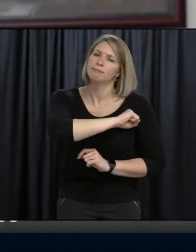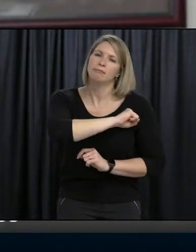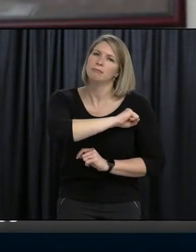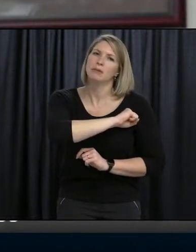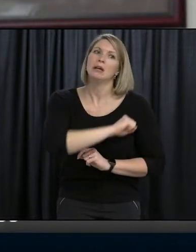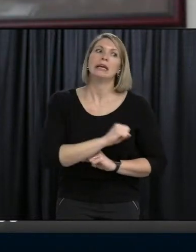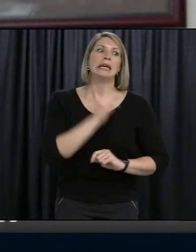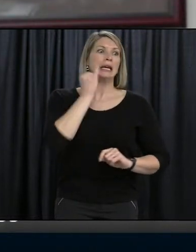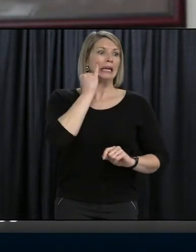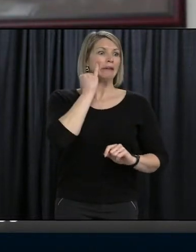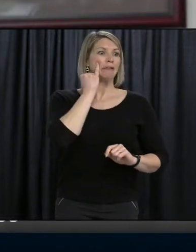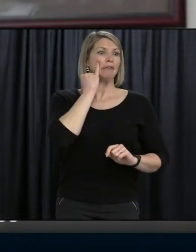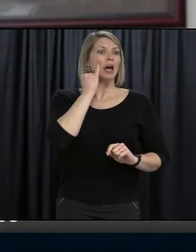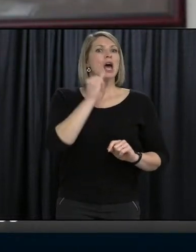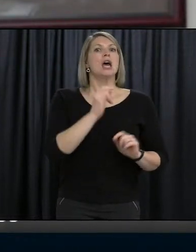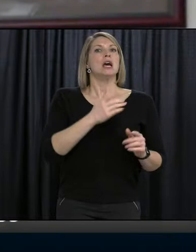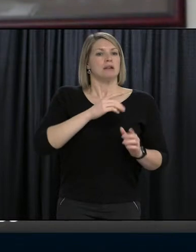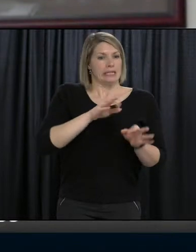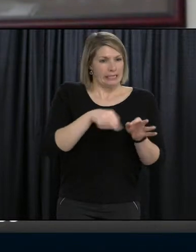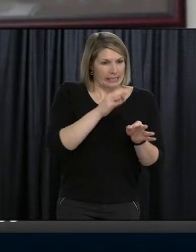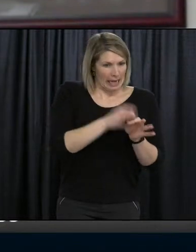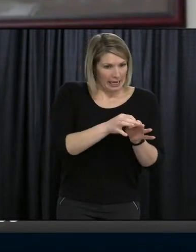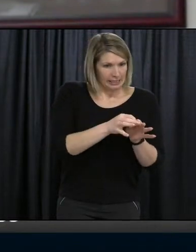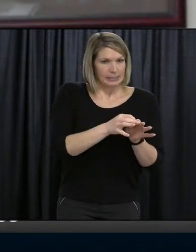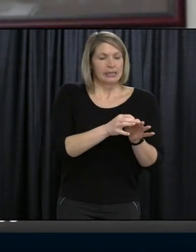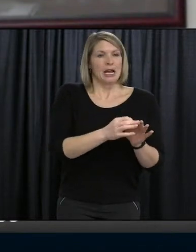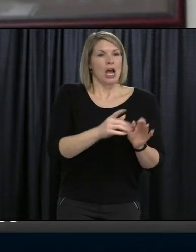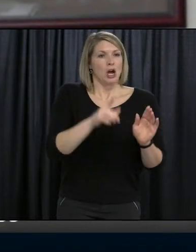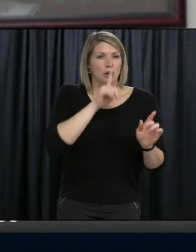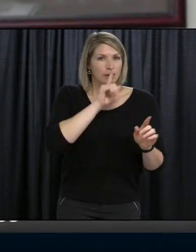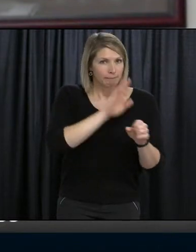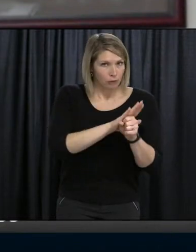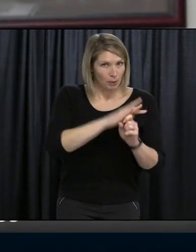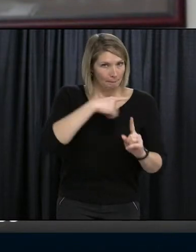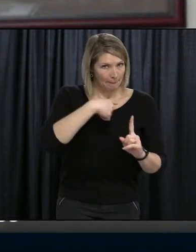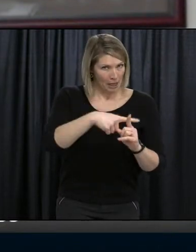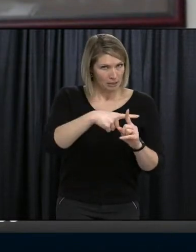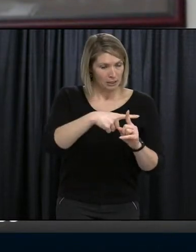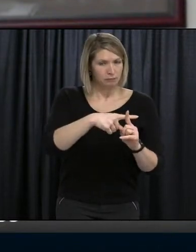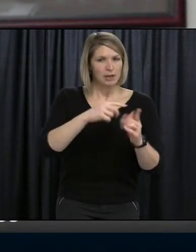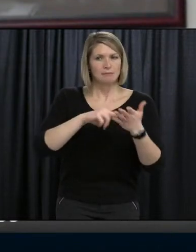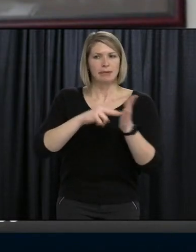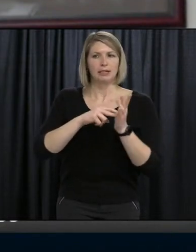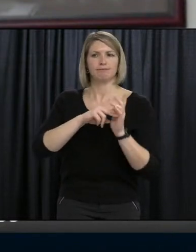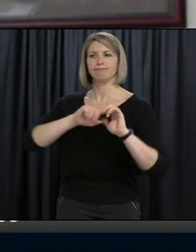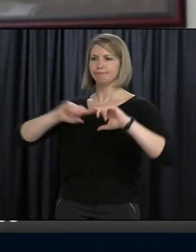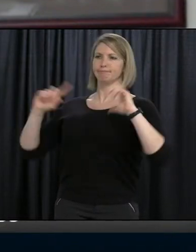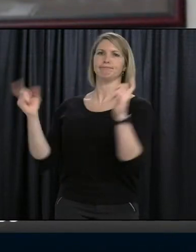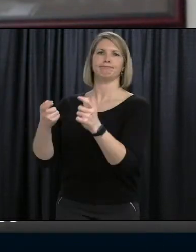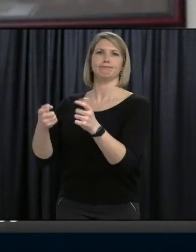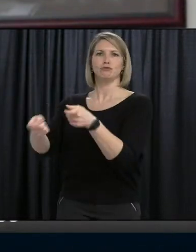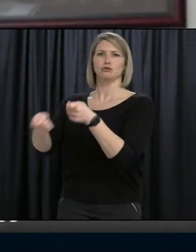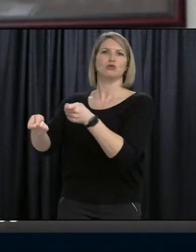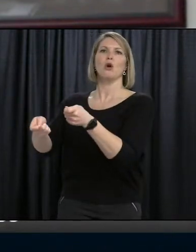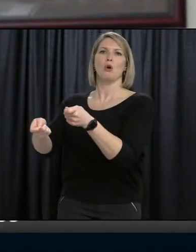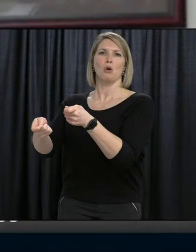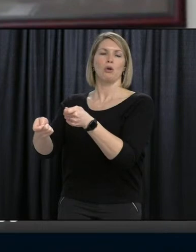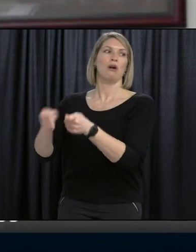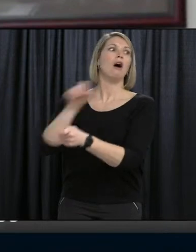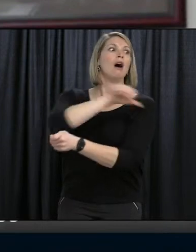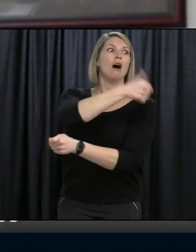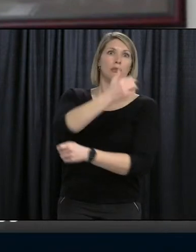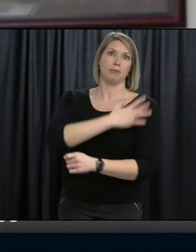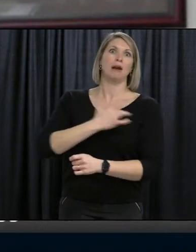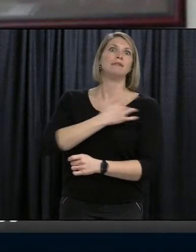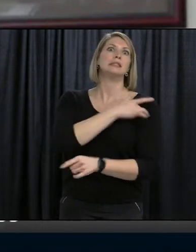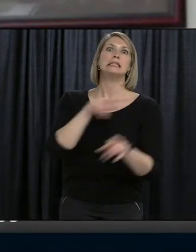case tested is a case contained. And that's what we need to do at this stage. We've done it before. Other jurisdictions have done it.